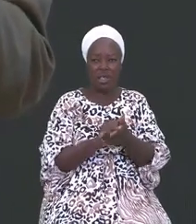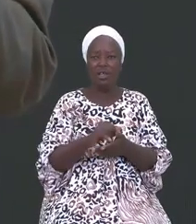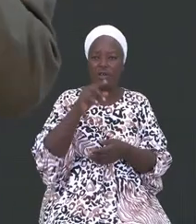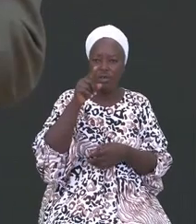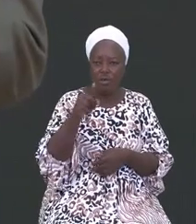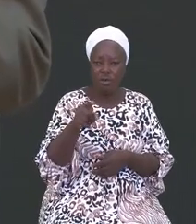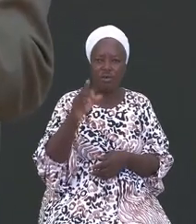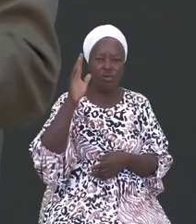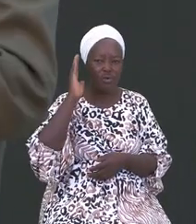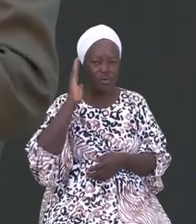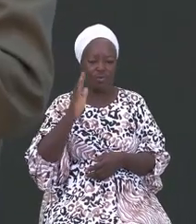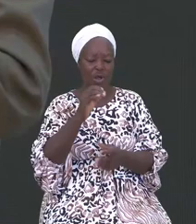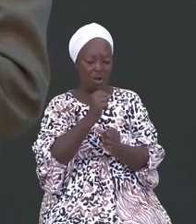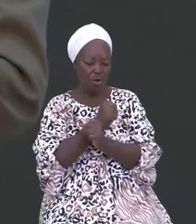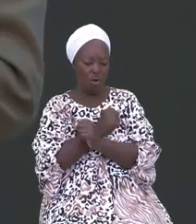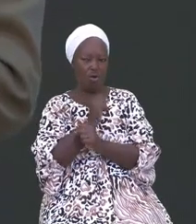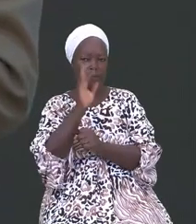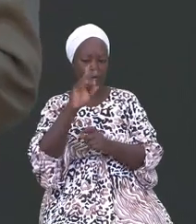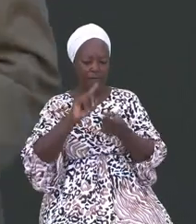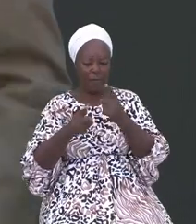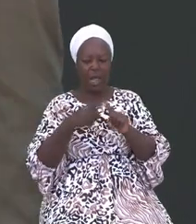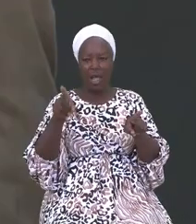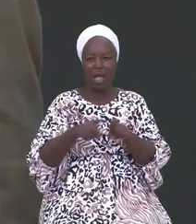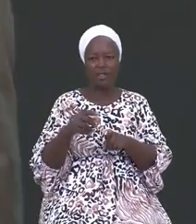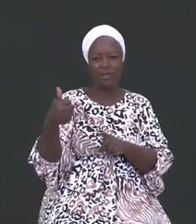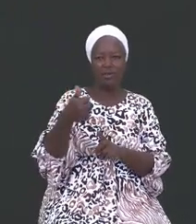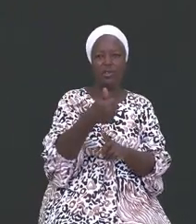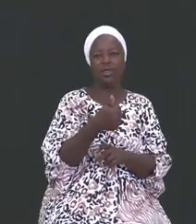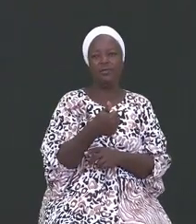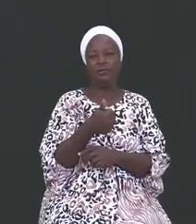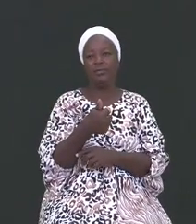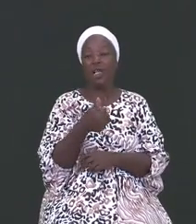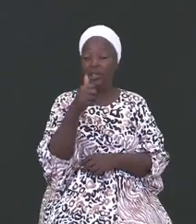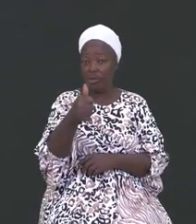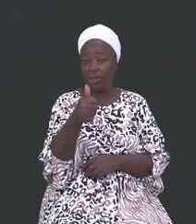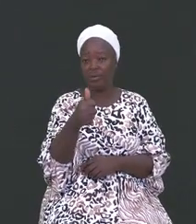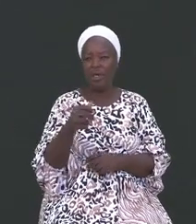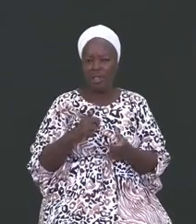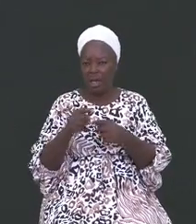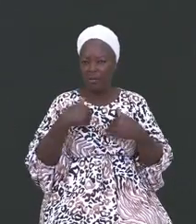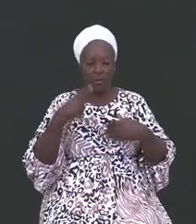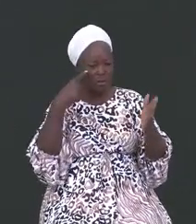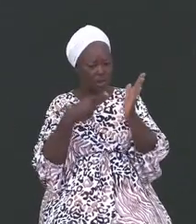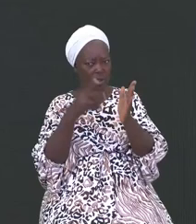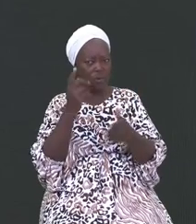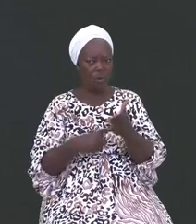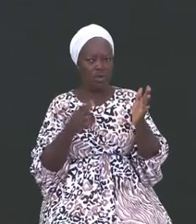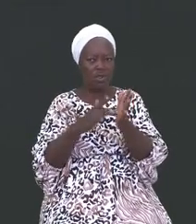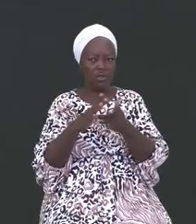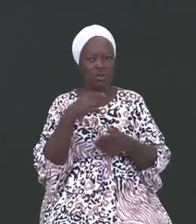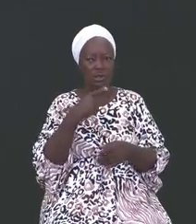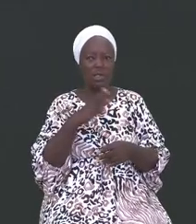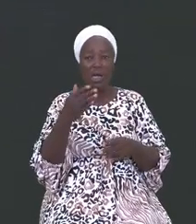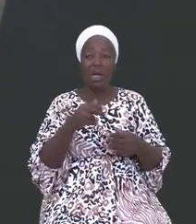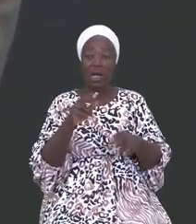will love your neighbor as yourself. Have you noticed what Jesus told him? There are